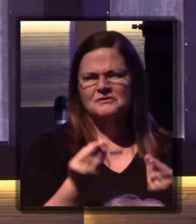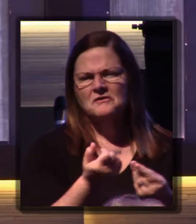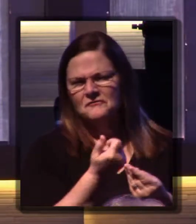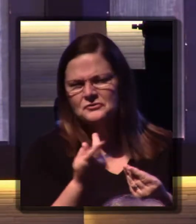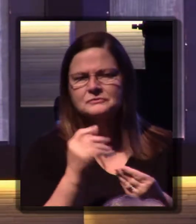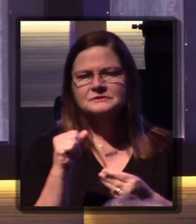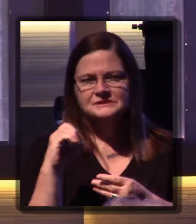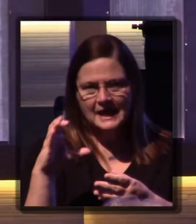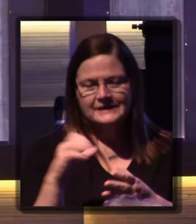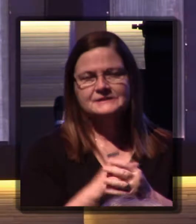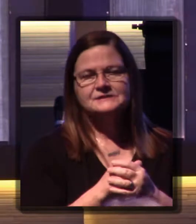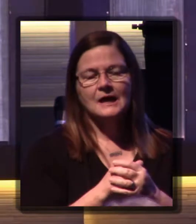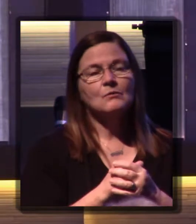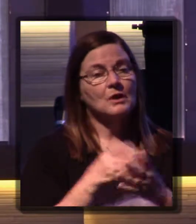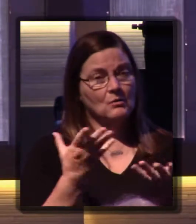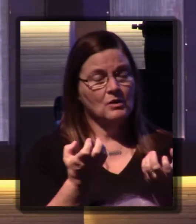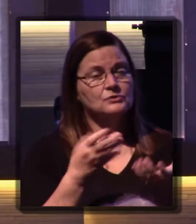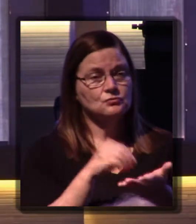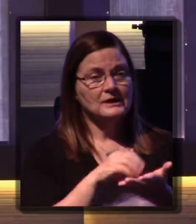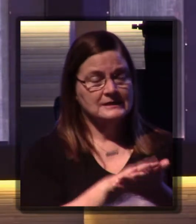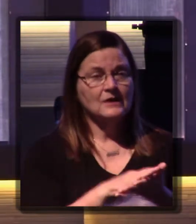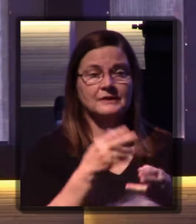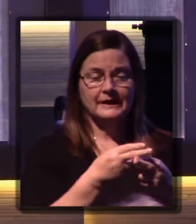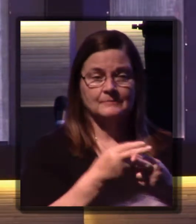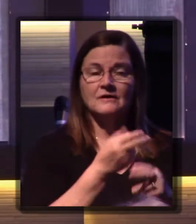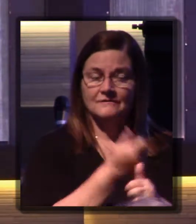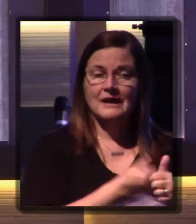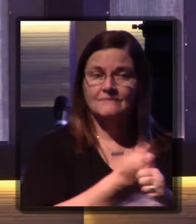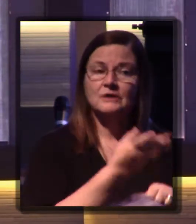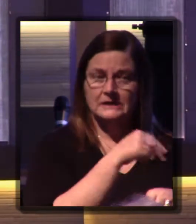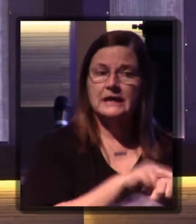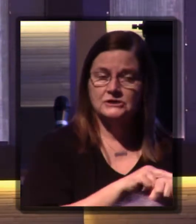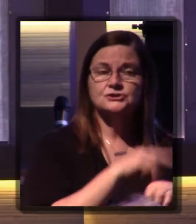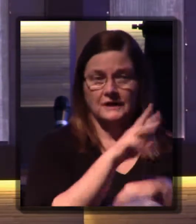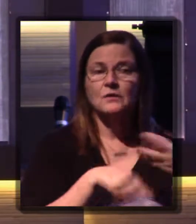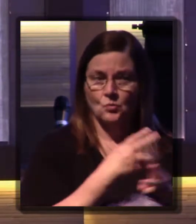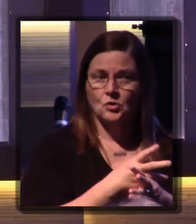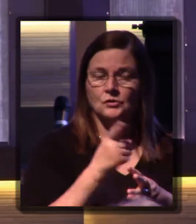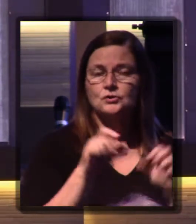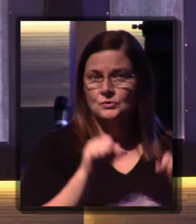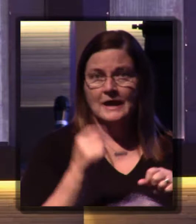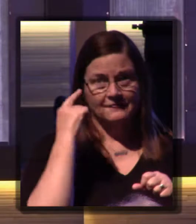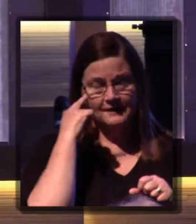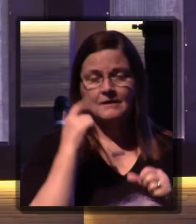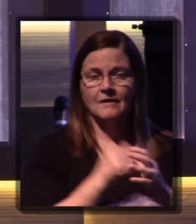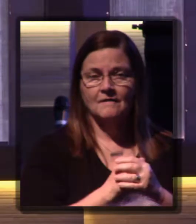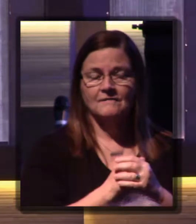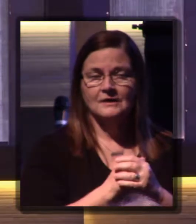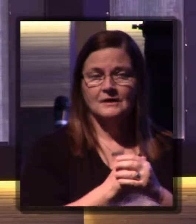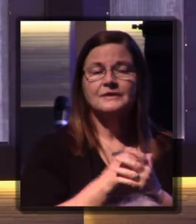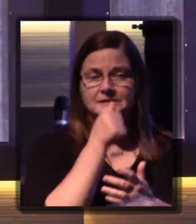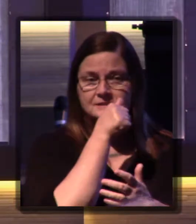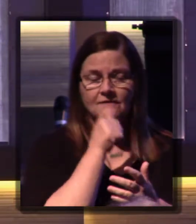seconds, literally. I want you to write down the name of every nation in the world that you can think of